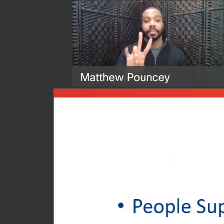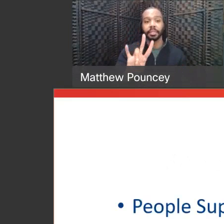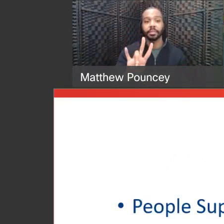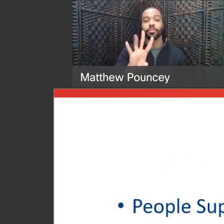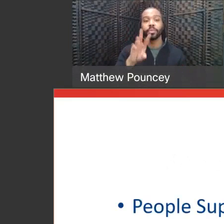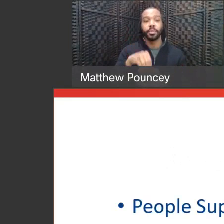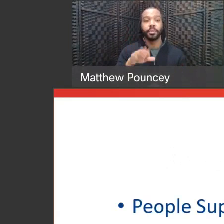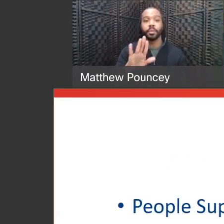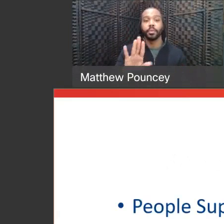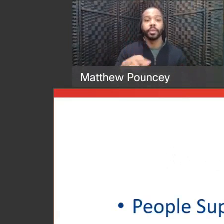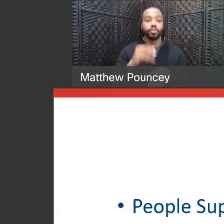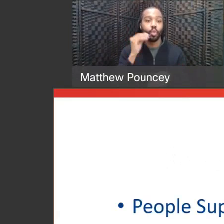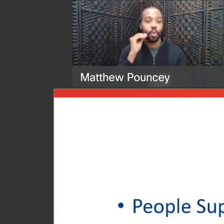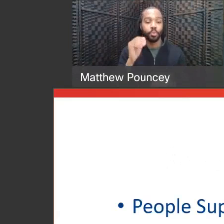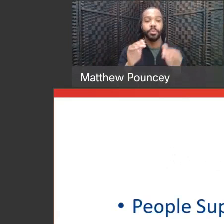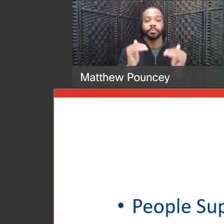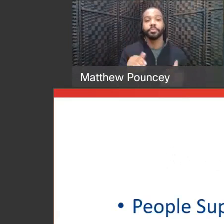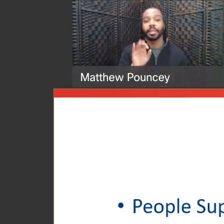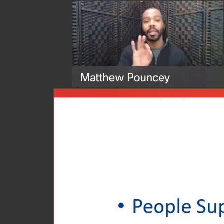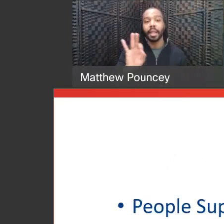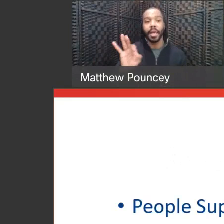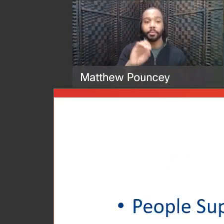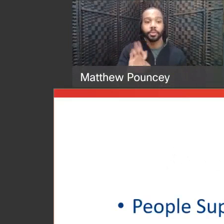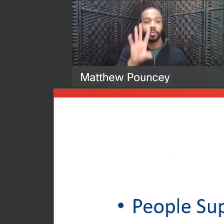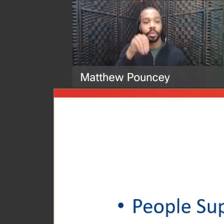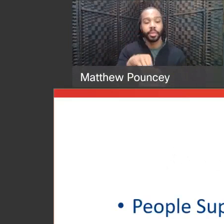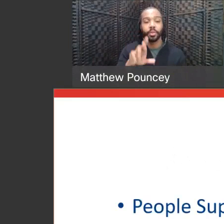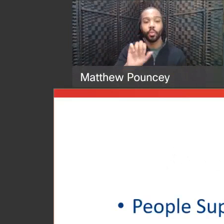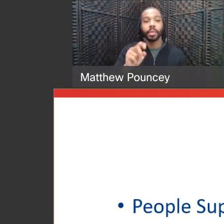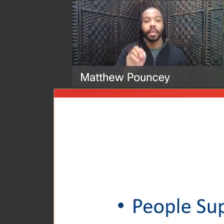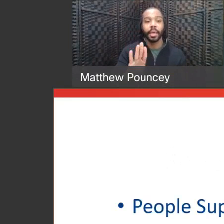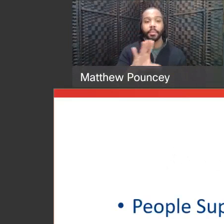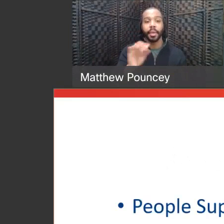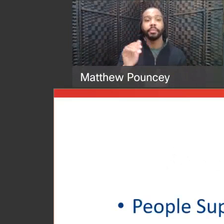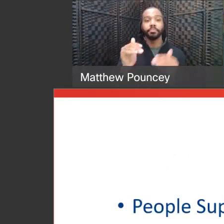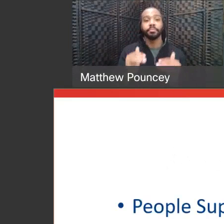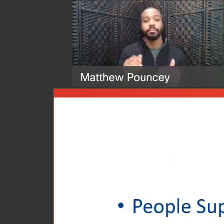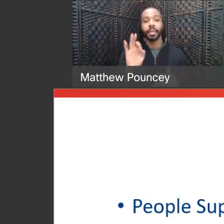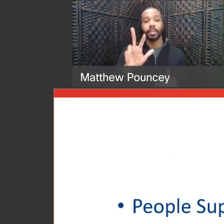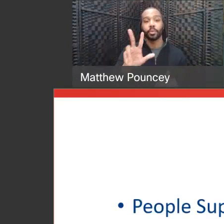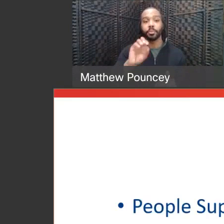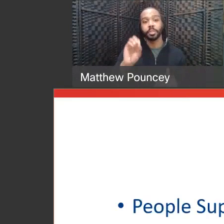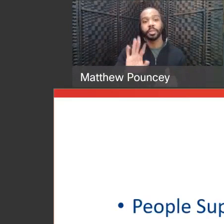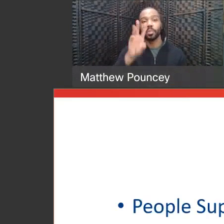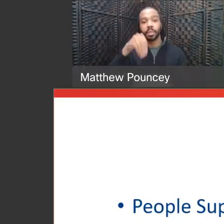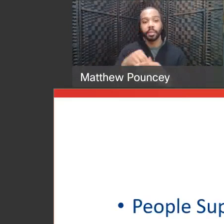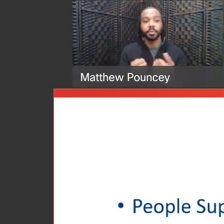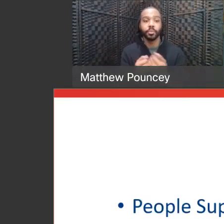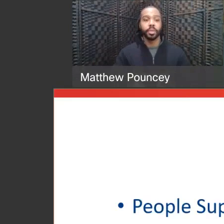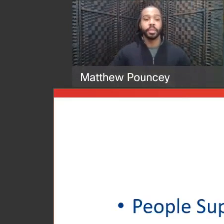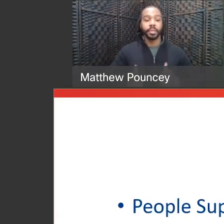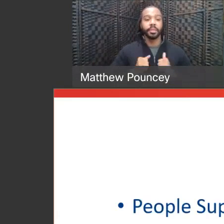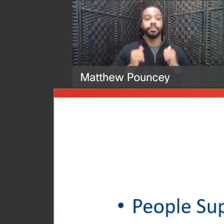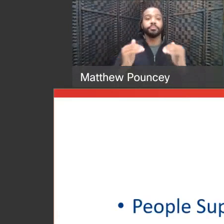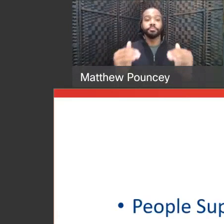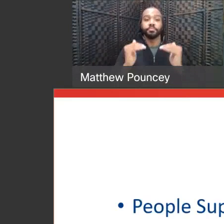homes, 99% in residential habilitation, and 93% in supported living.